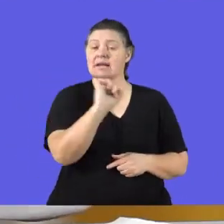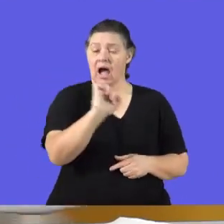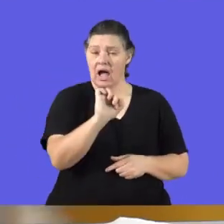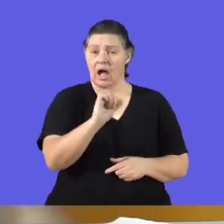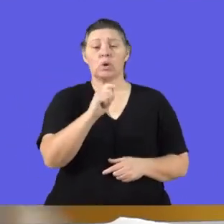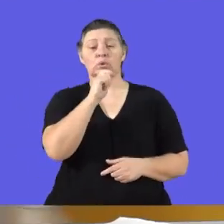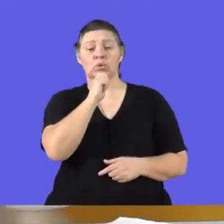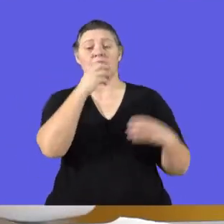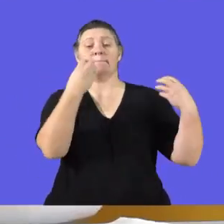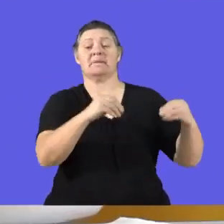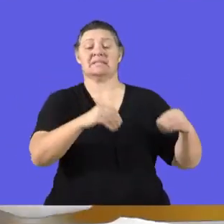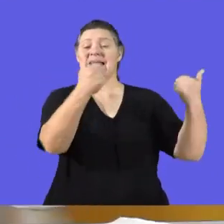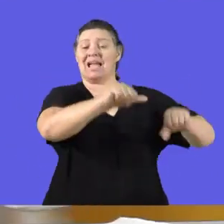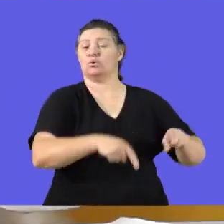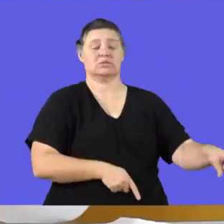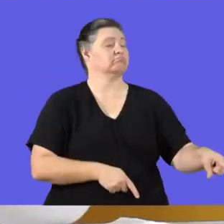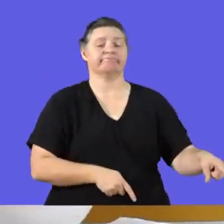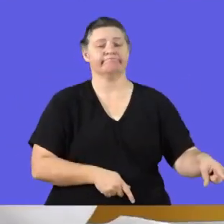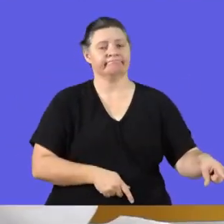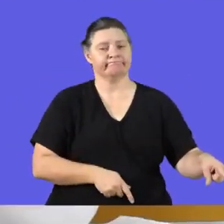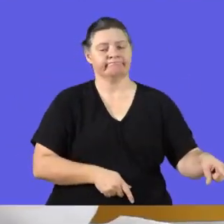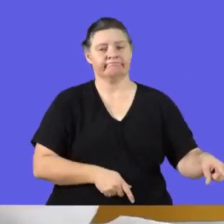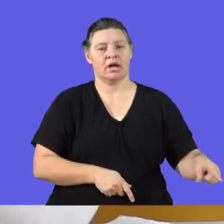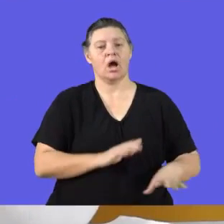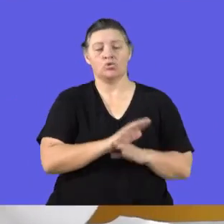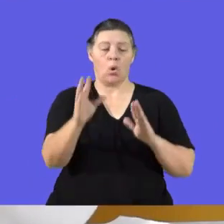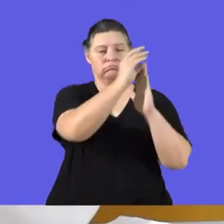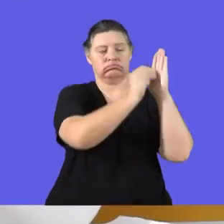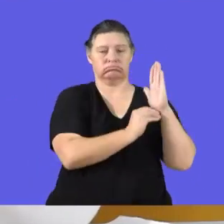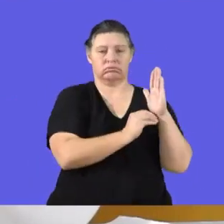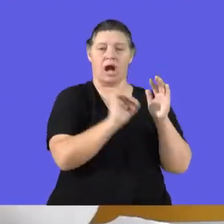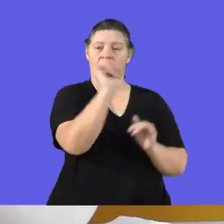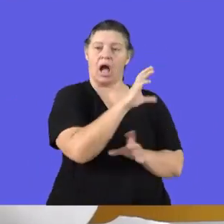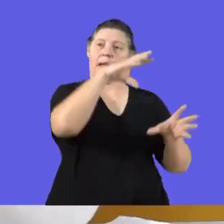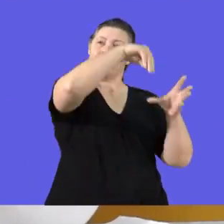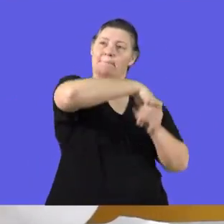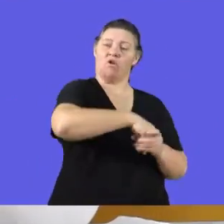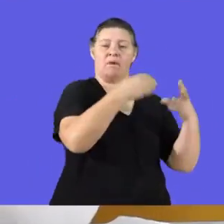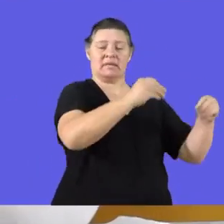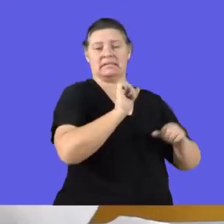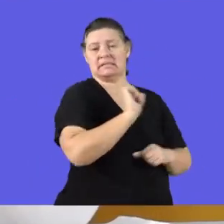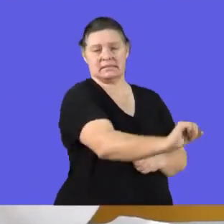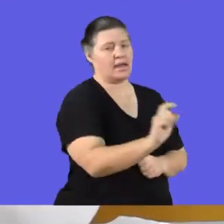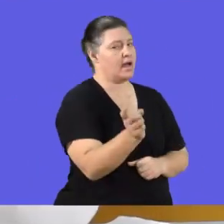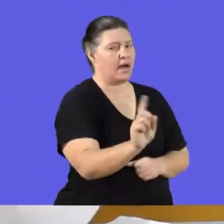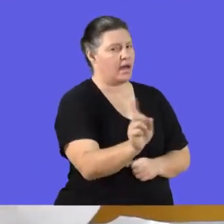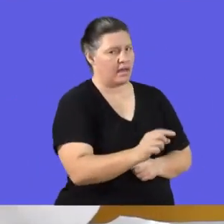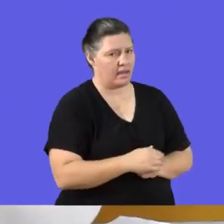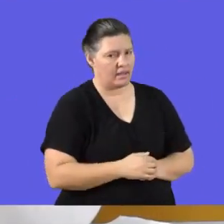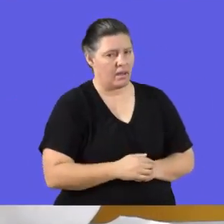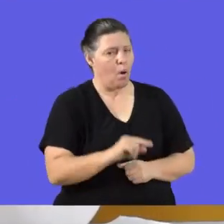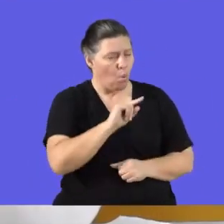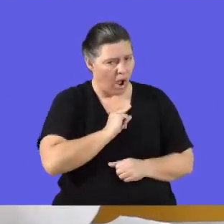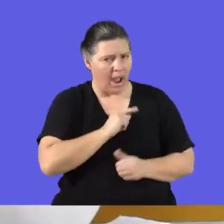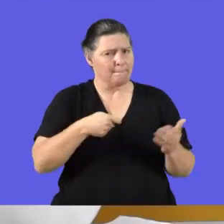car, he should not have used the business bank account, and he should not have recorded the vehicle in the